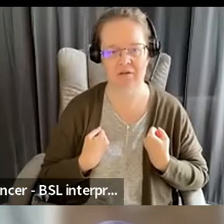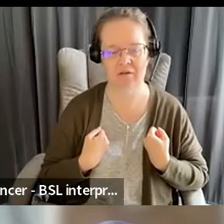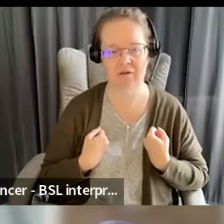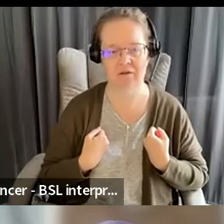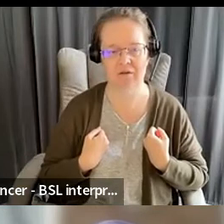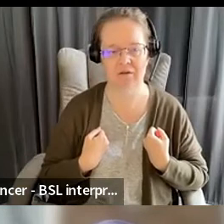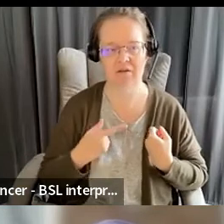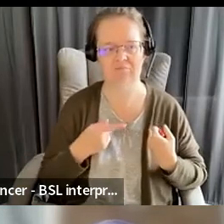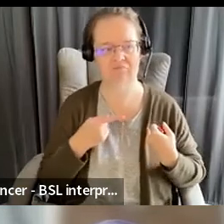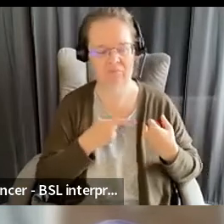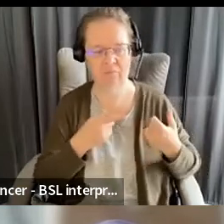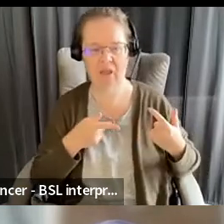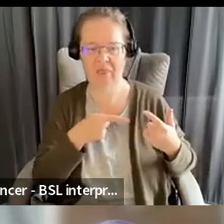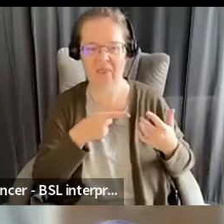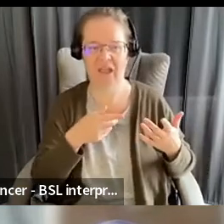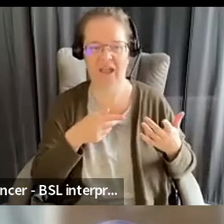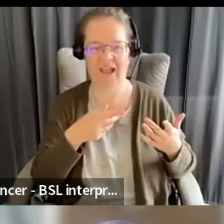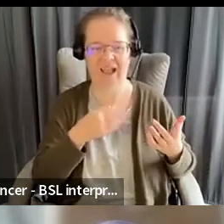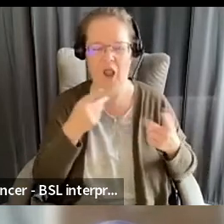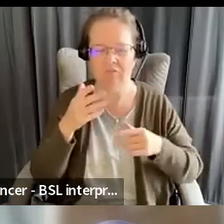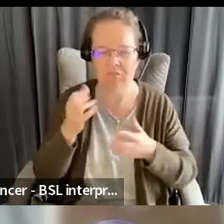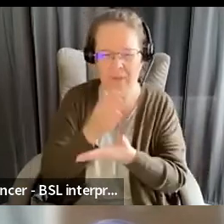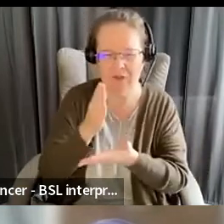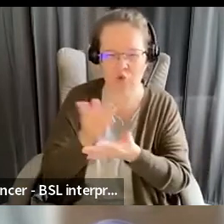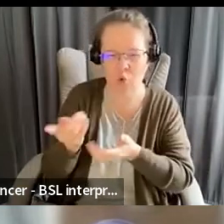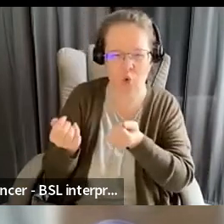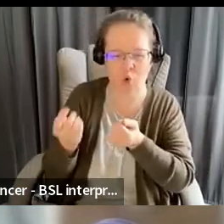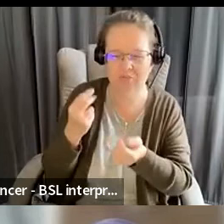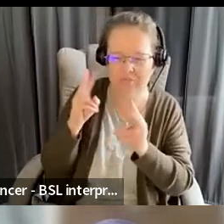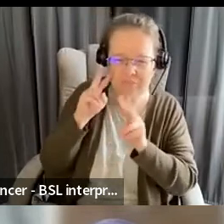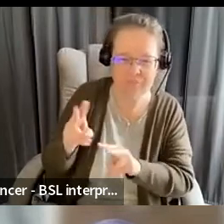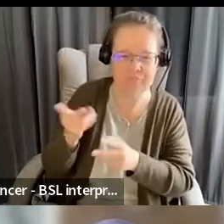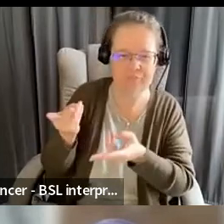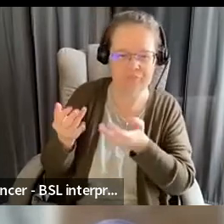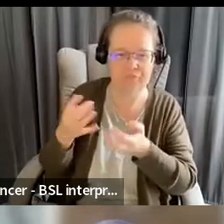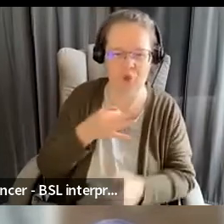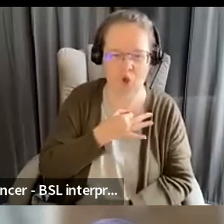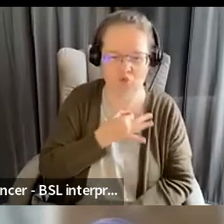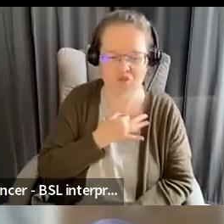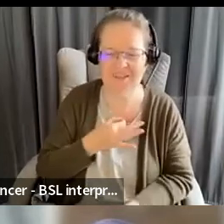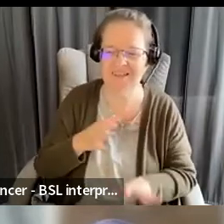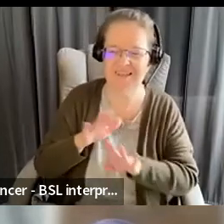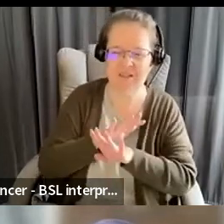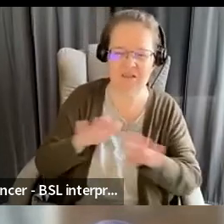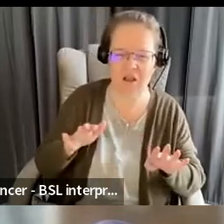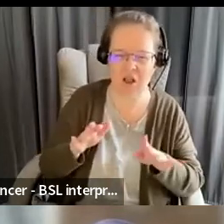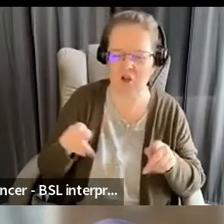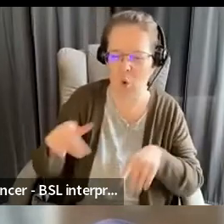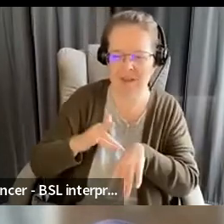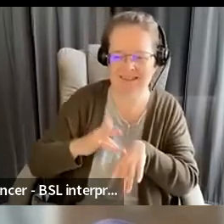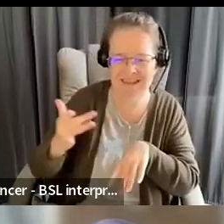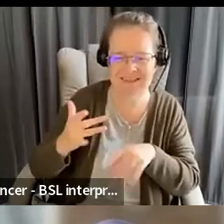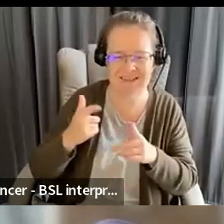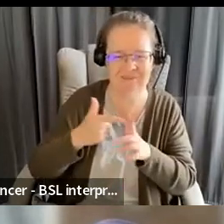marked assets or the risk that's there, such an occurrence wouldn't compromise sensitive assets and data,